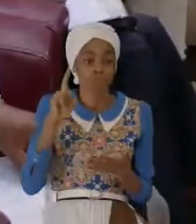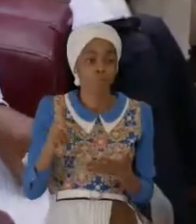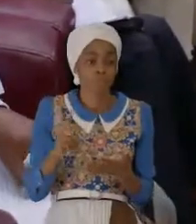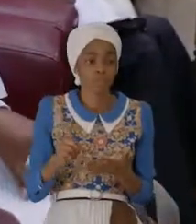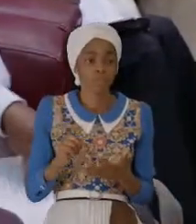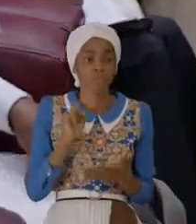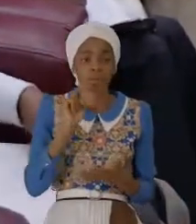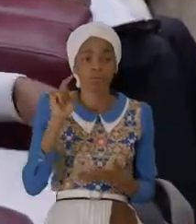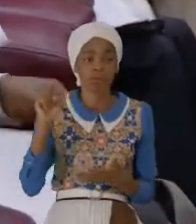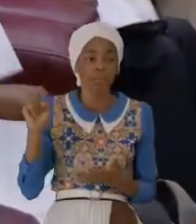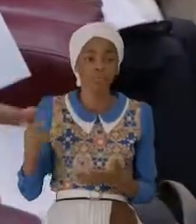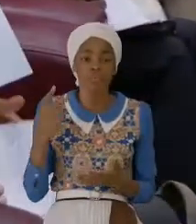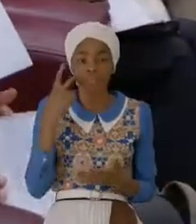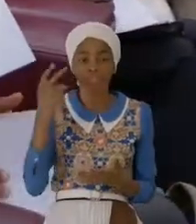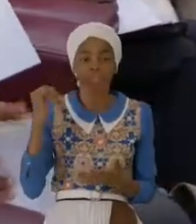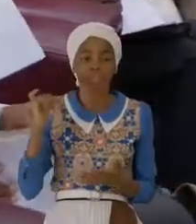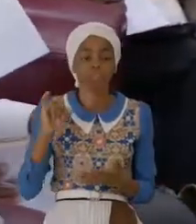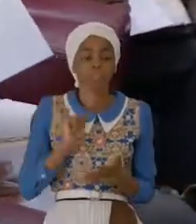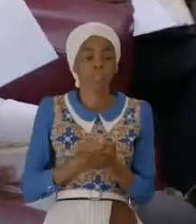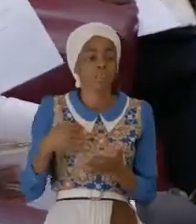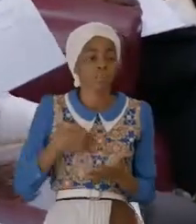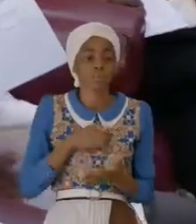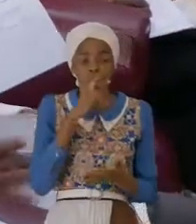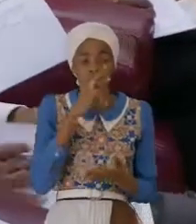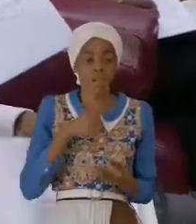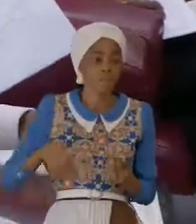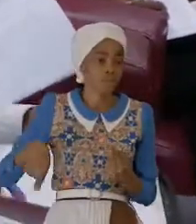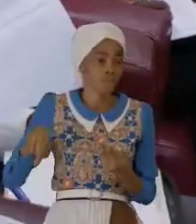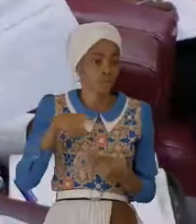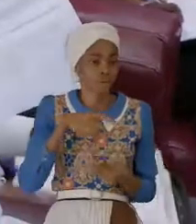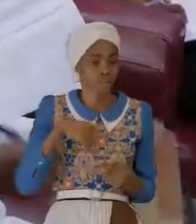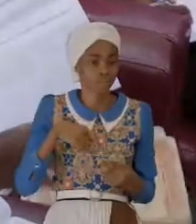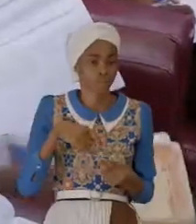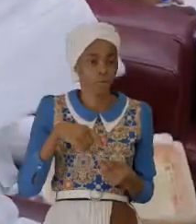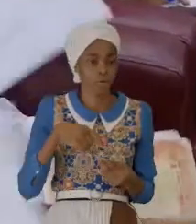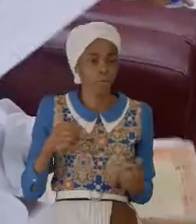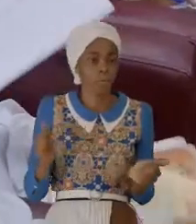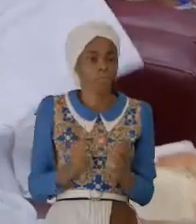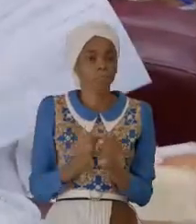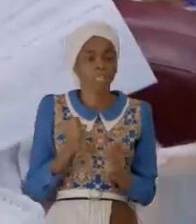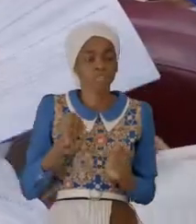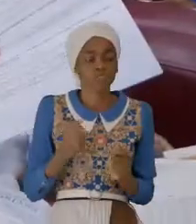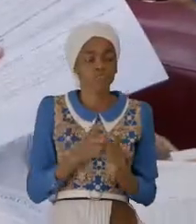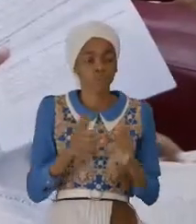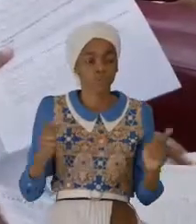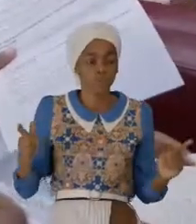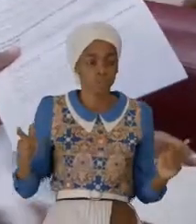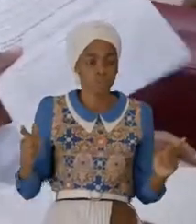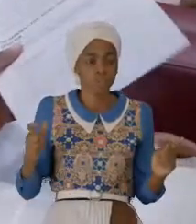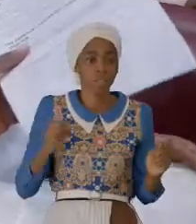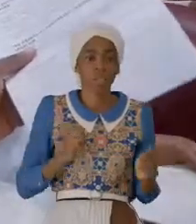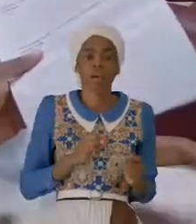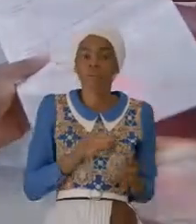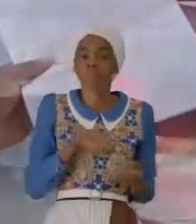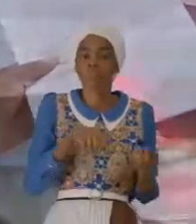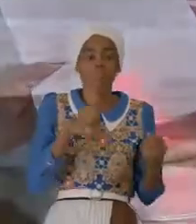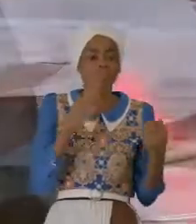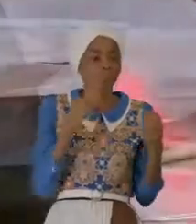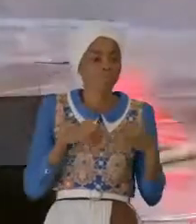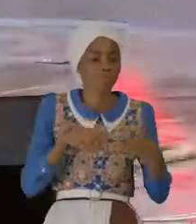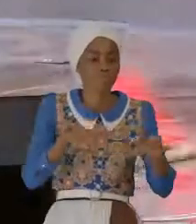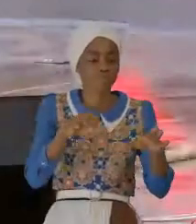seeing we also are Compass about we're so great a cloud of